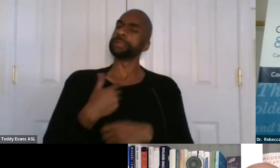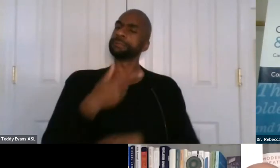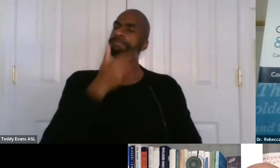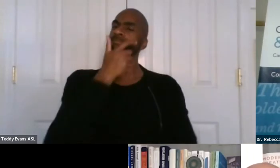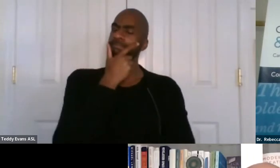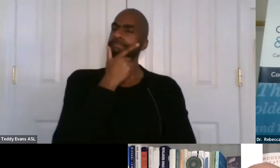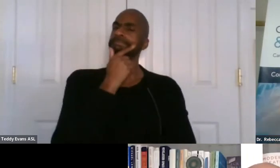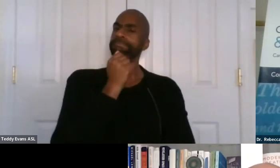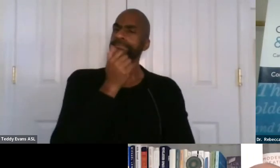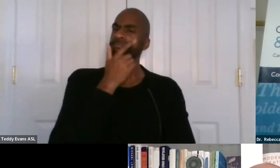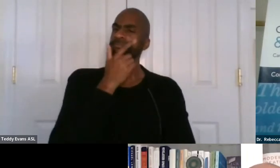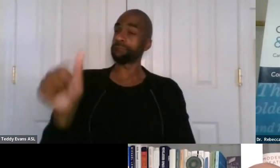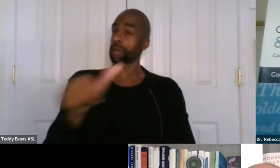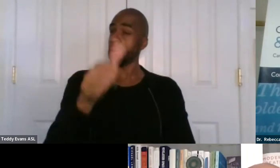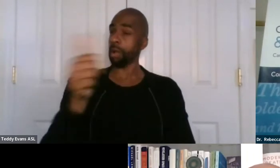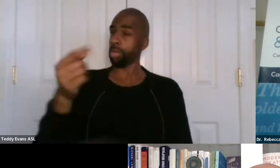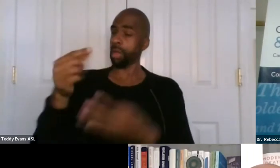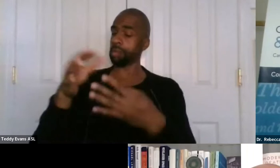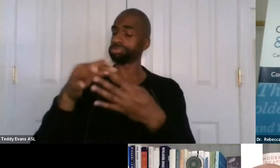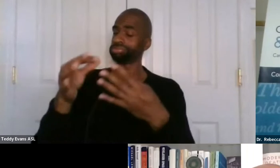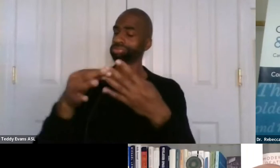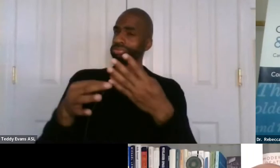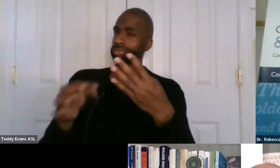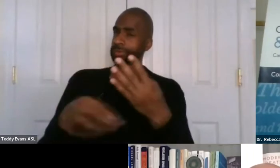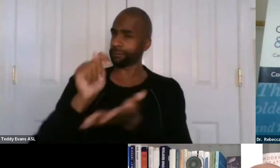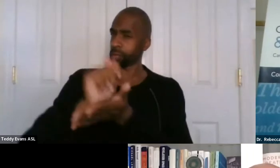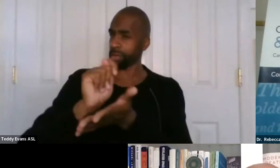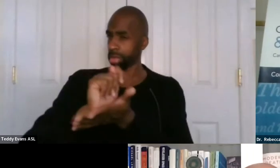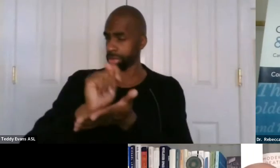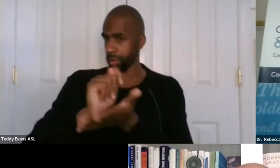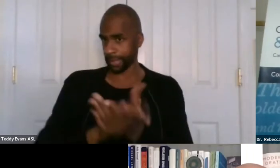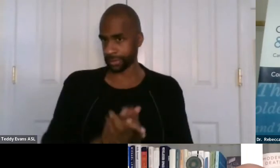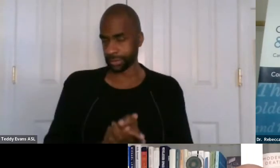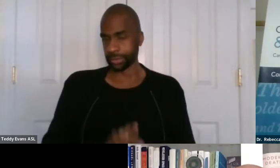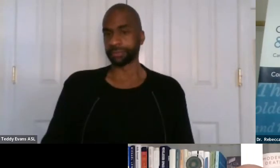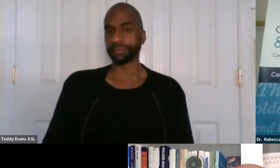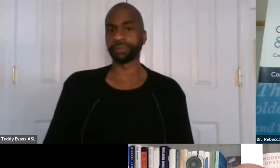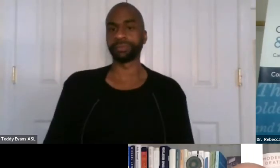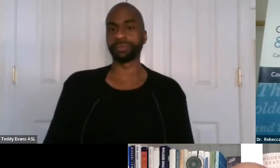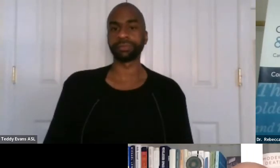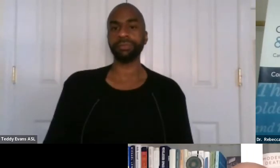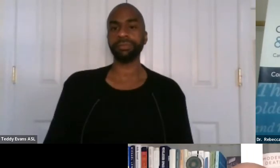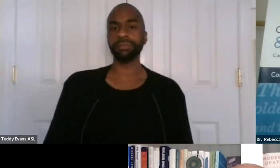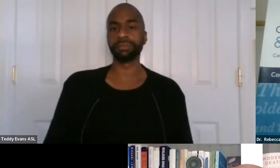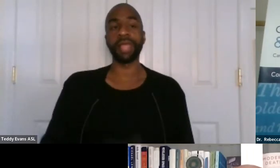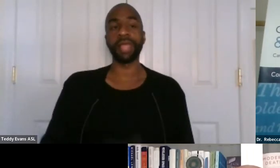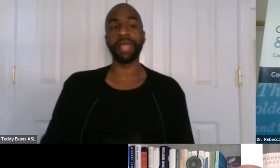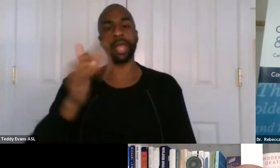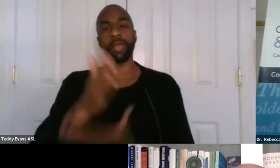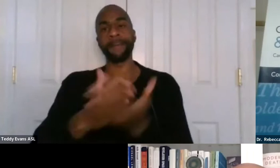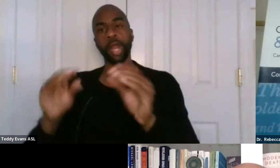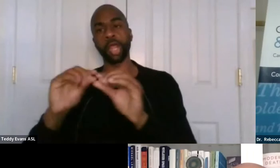alternative forms of relief or exploring those options. And they're an important group that I'm trying to reach through this work as